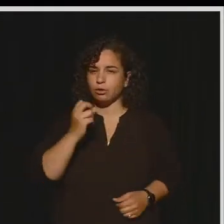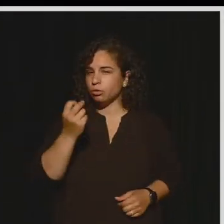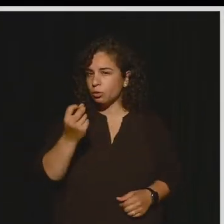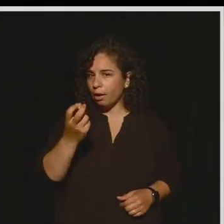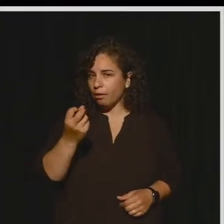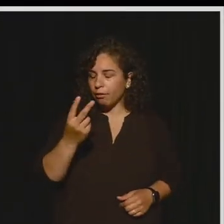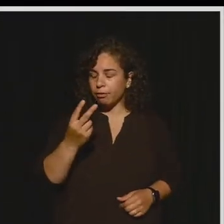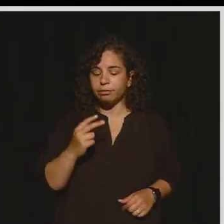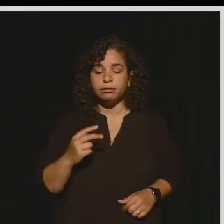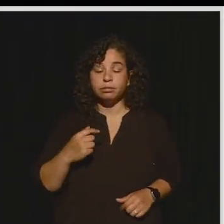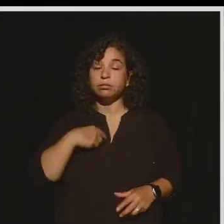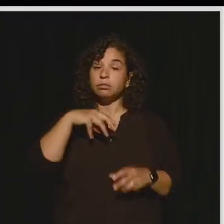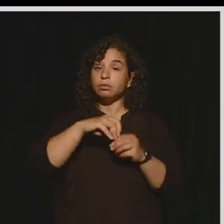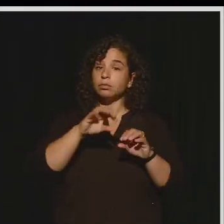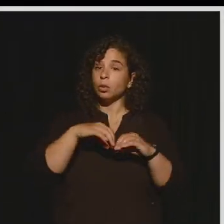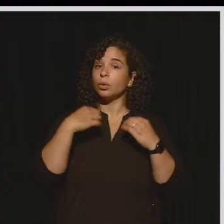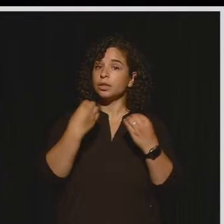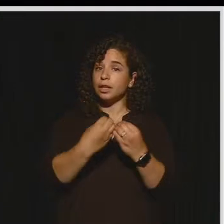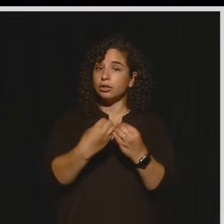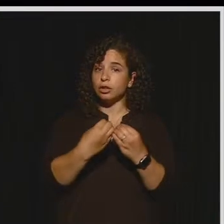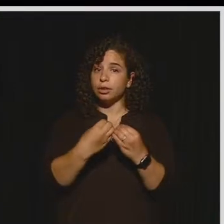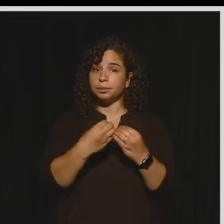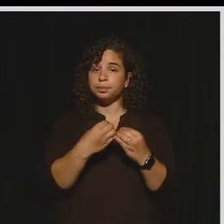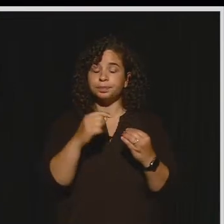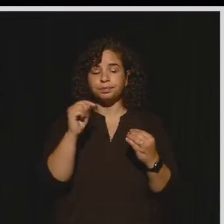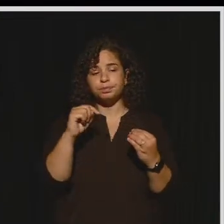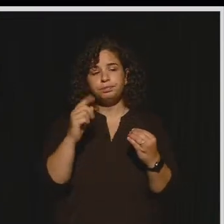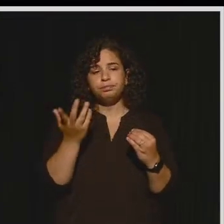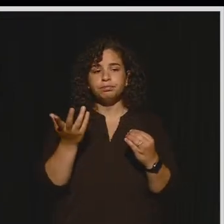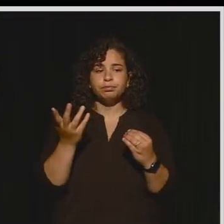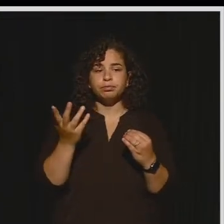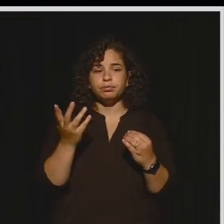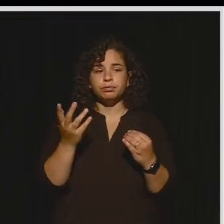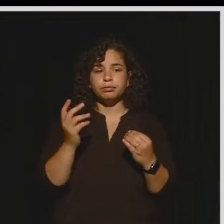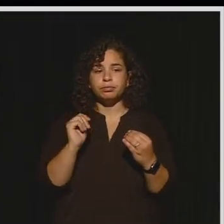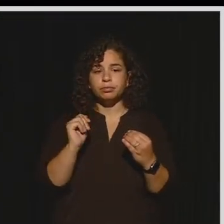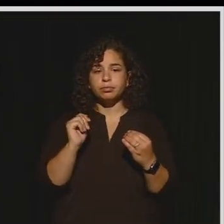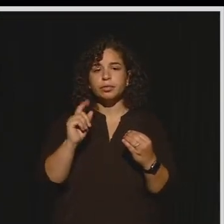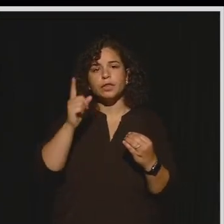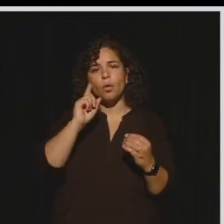was in an organization that's a fraternal organization for